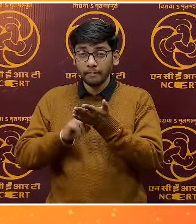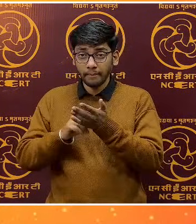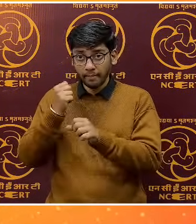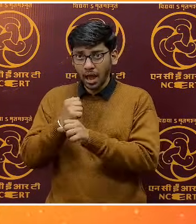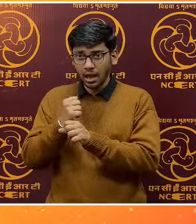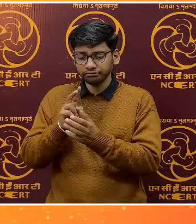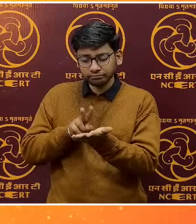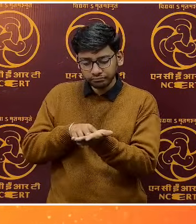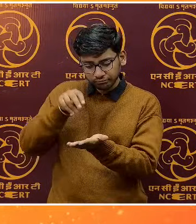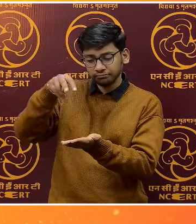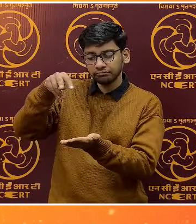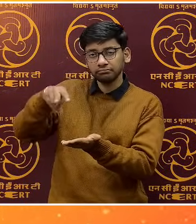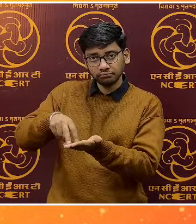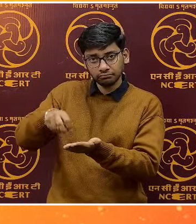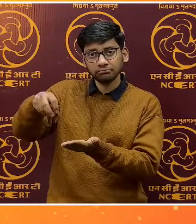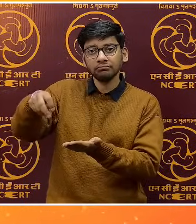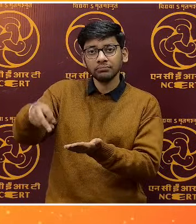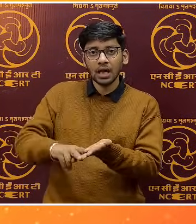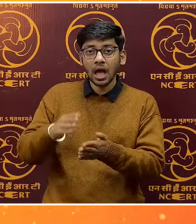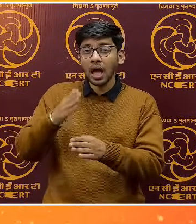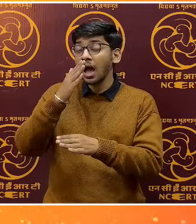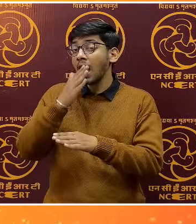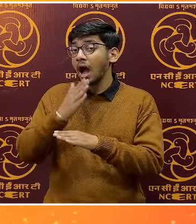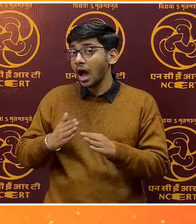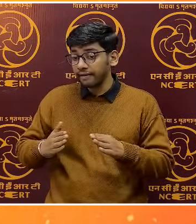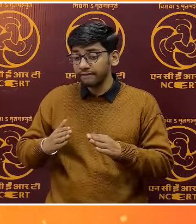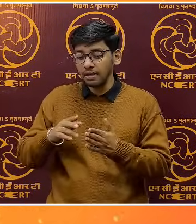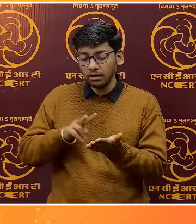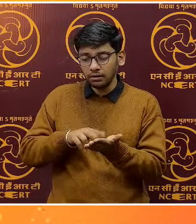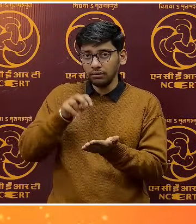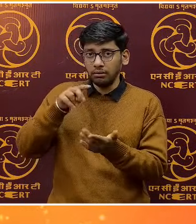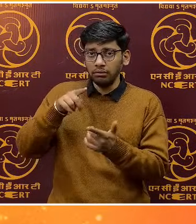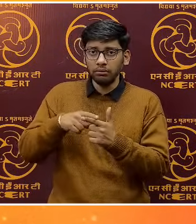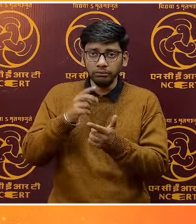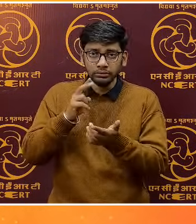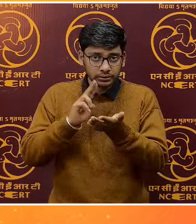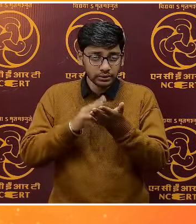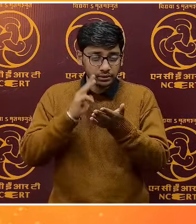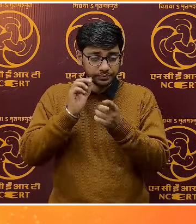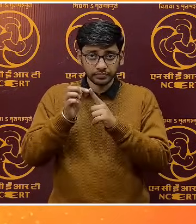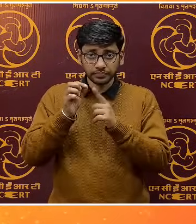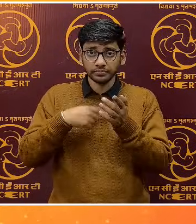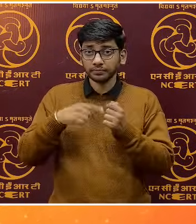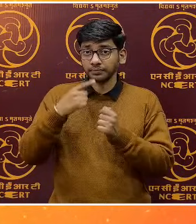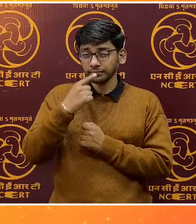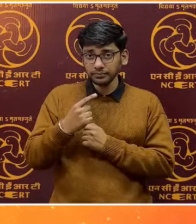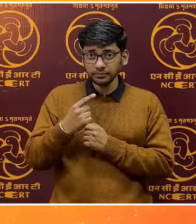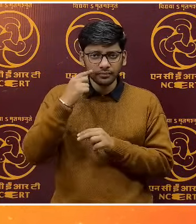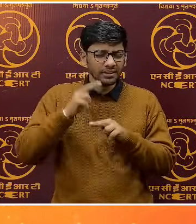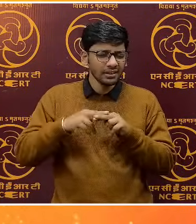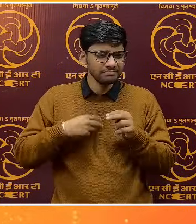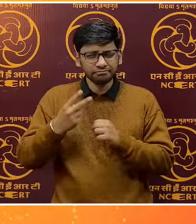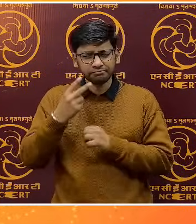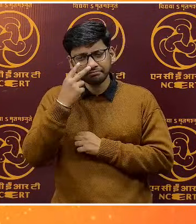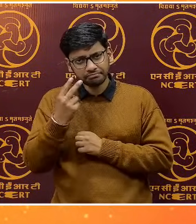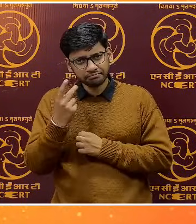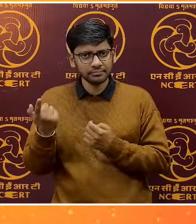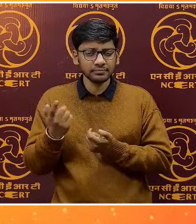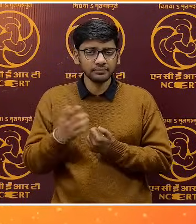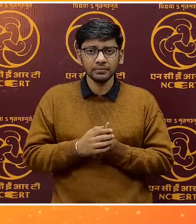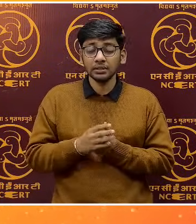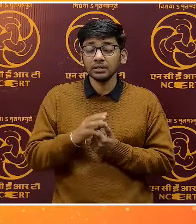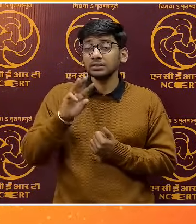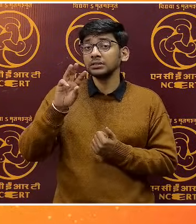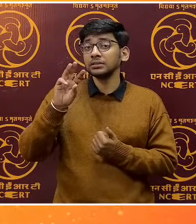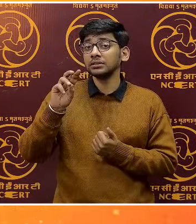jumps. You can say half jump is hop, right? And jump is proper full on jump. So I can see this, the third